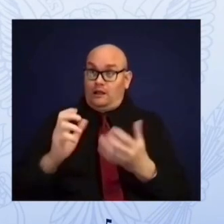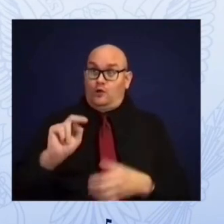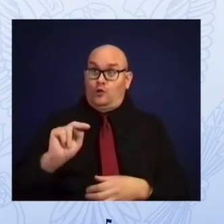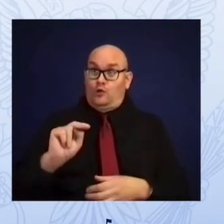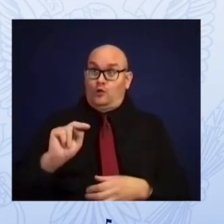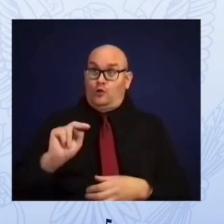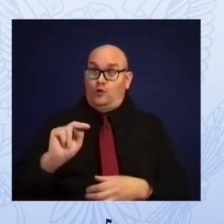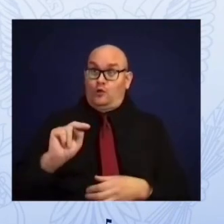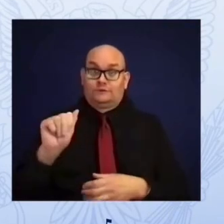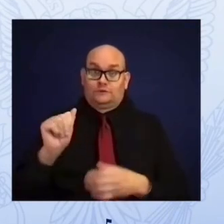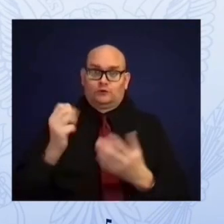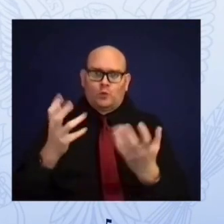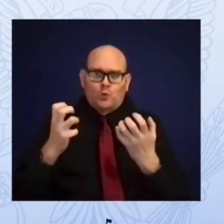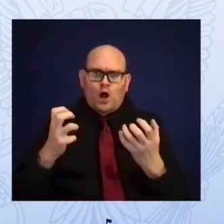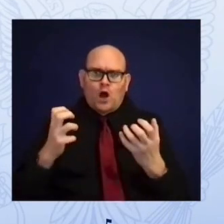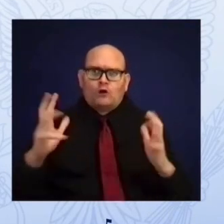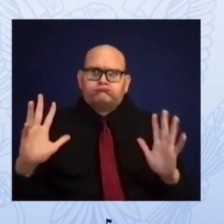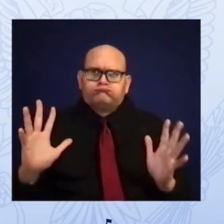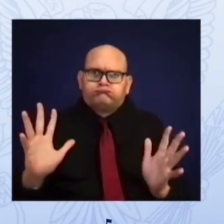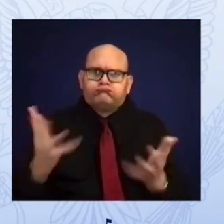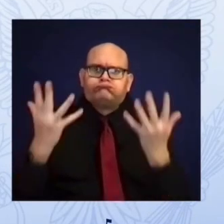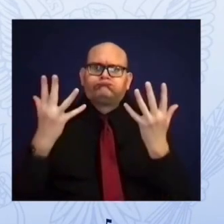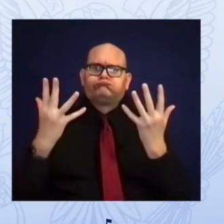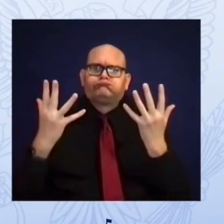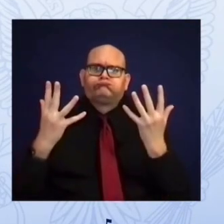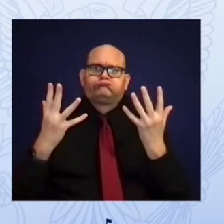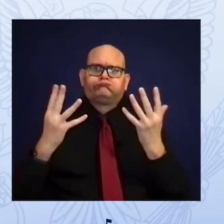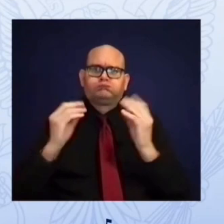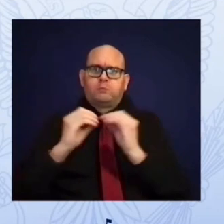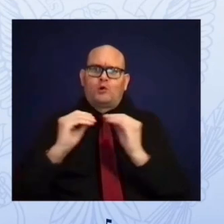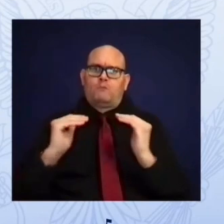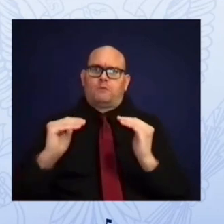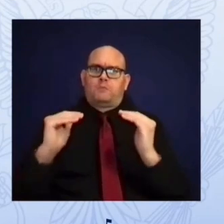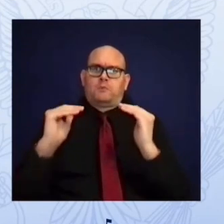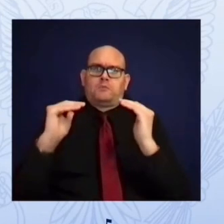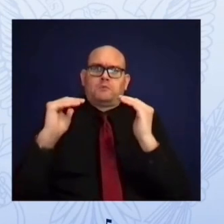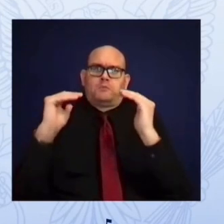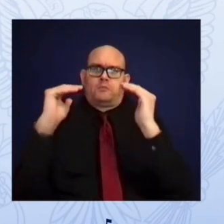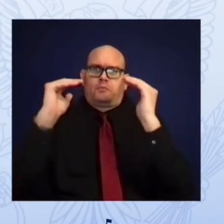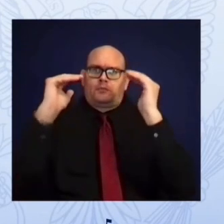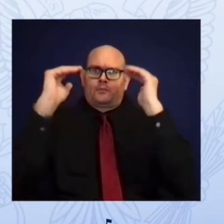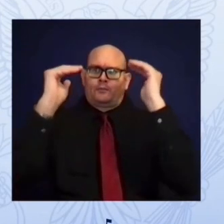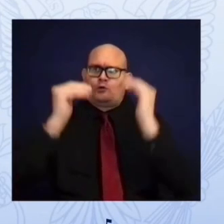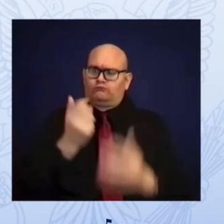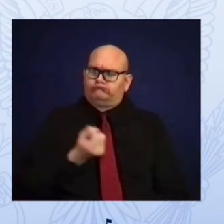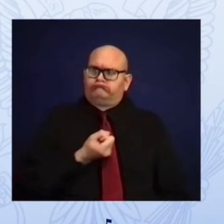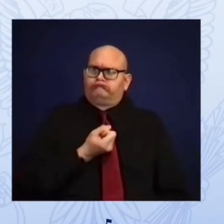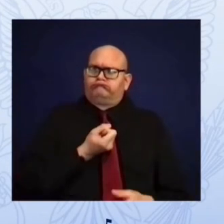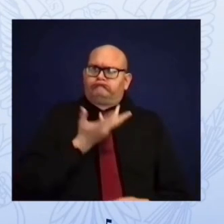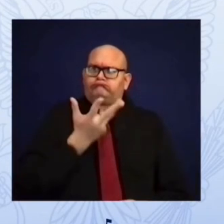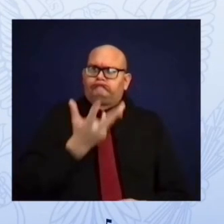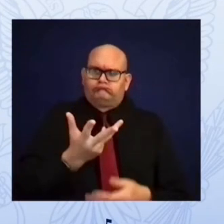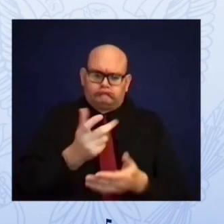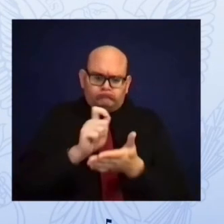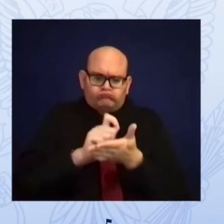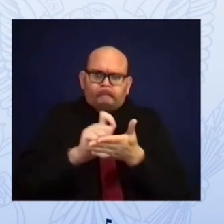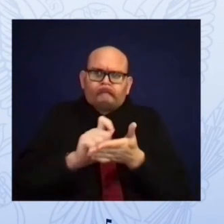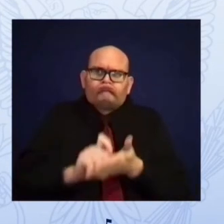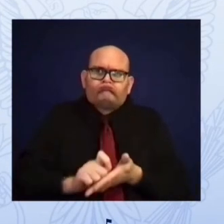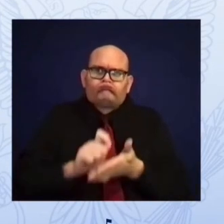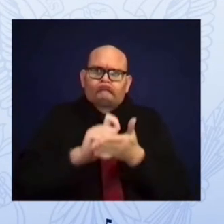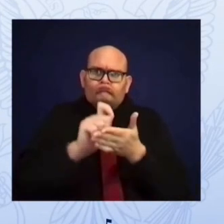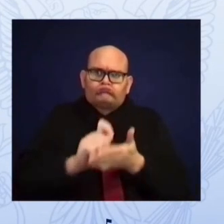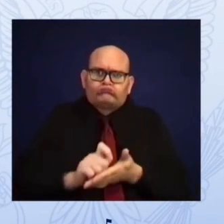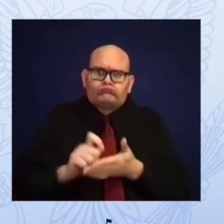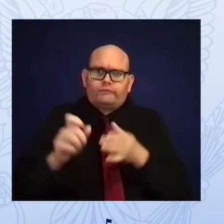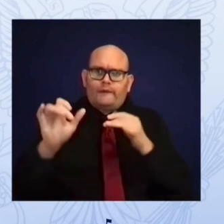expression by asking them to write about something they loved, as if explaining to a friend why they loved it. Besides